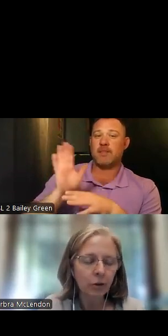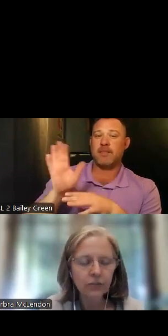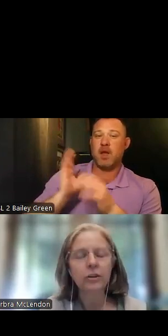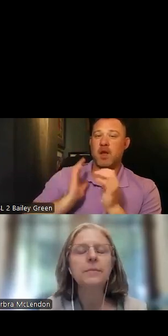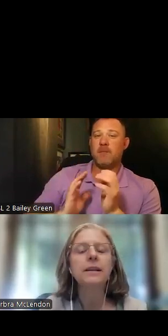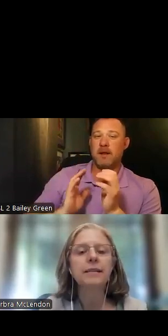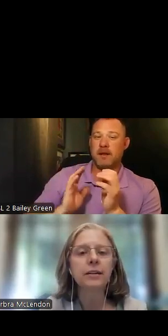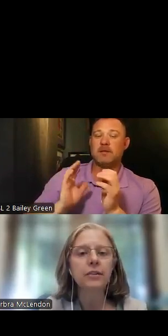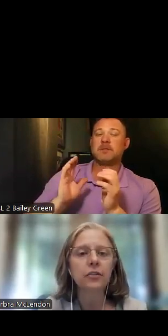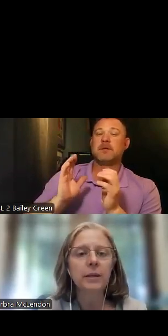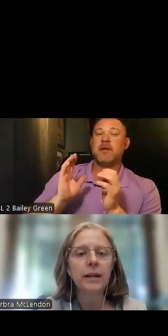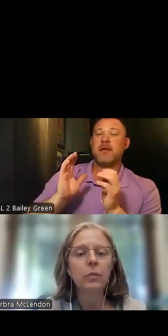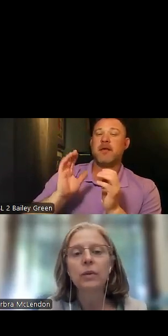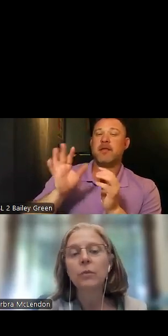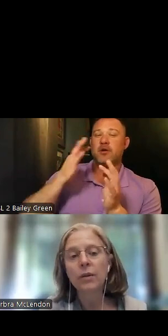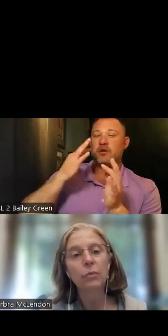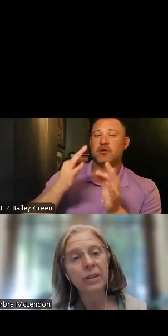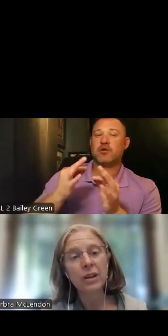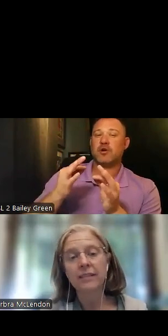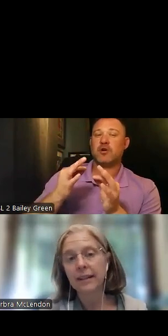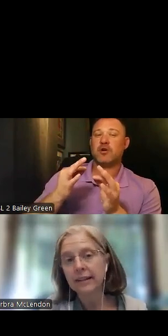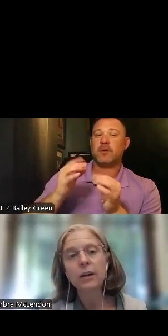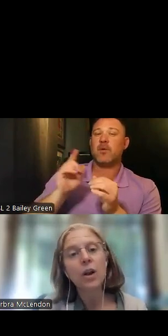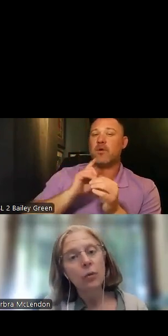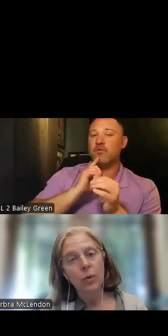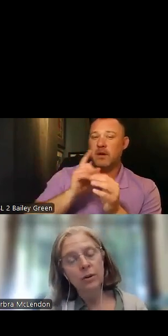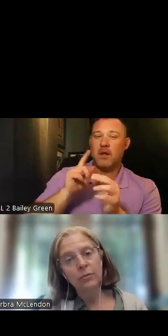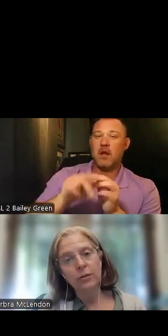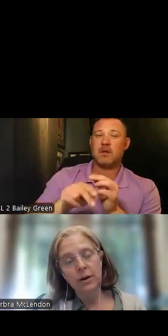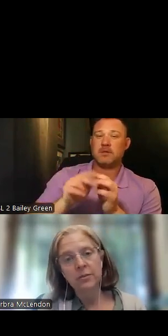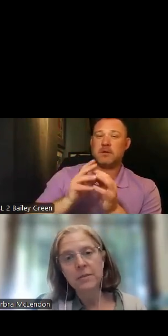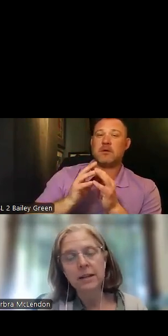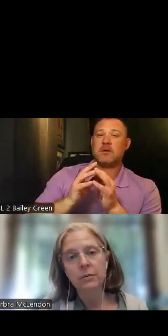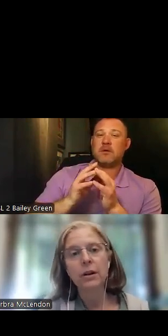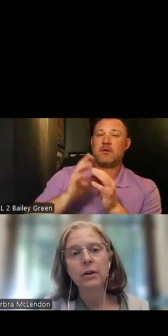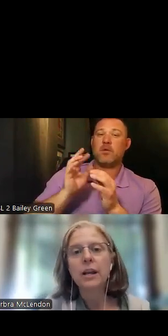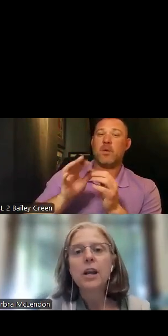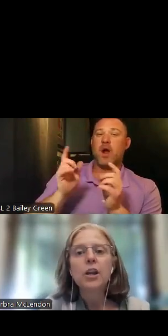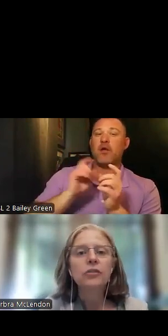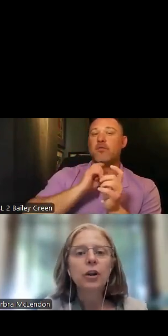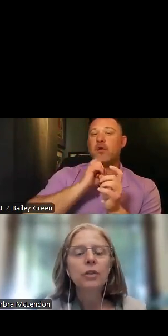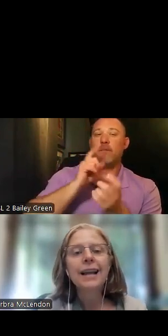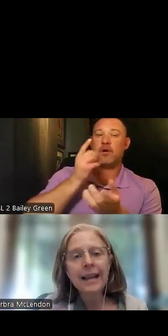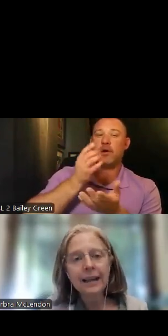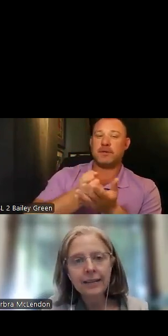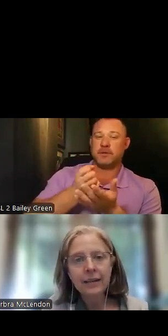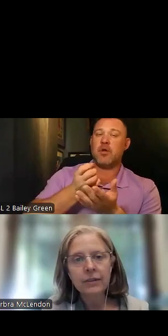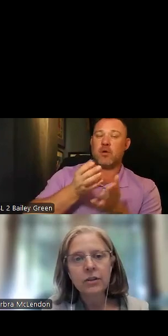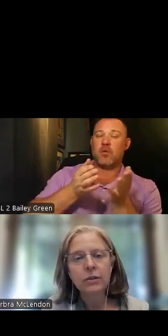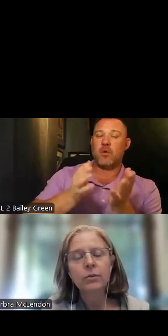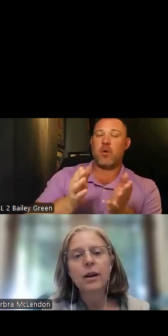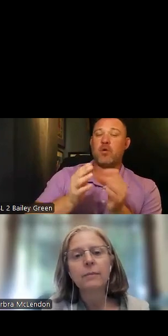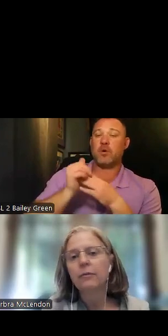the congressional committees, as they're determining where the real cuts. Like here's where the rubber's meeting the road. So the guidance